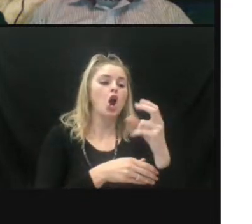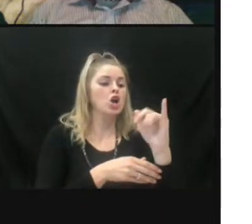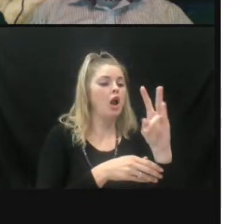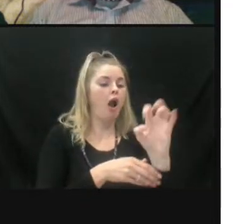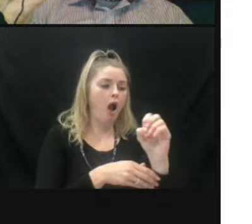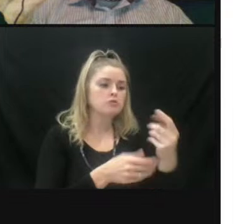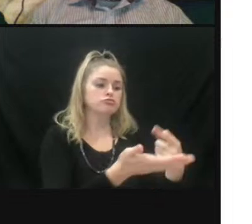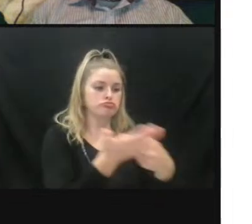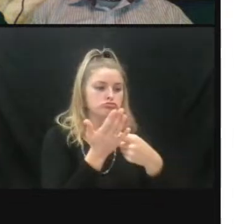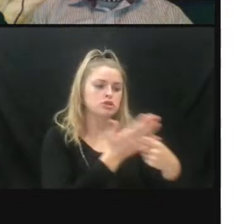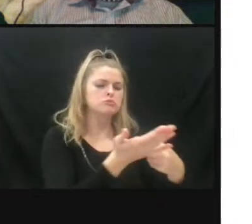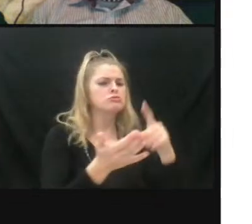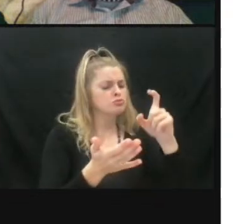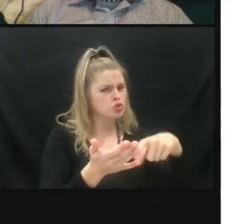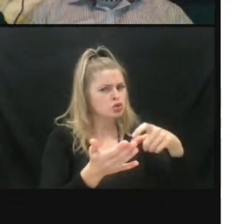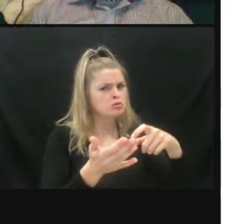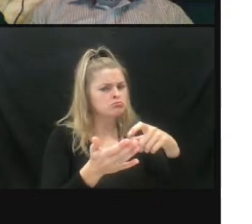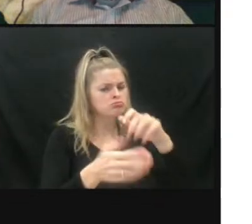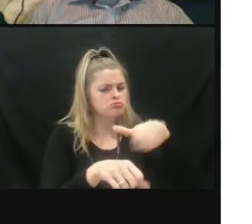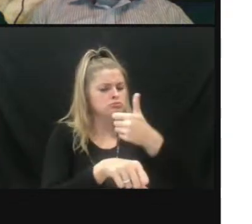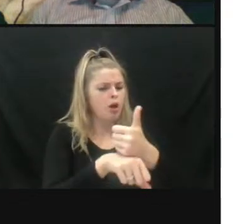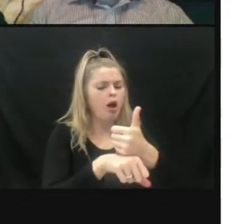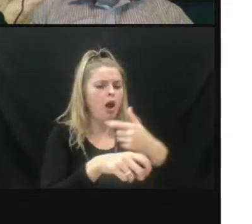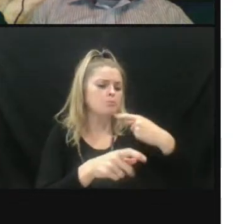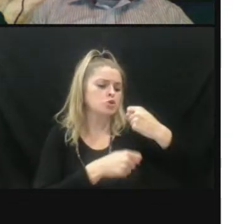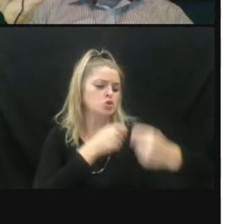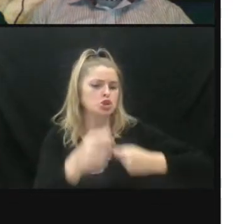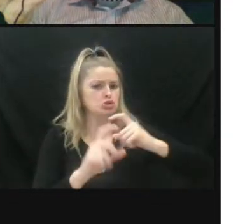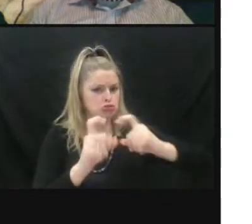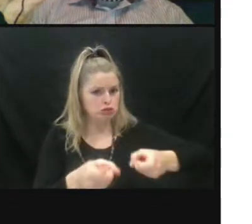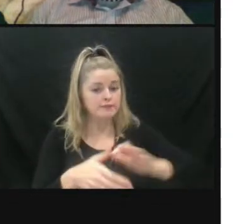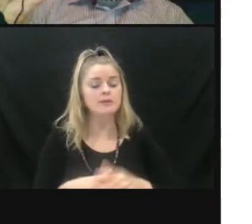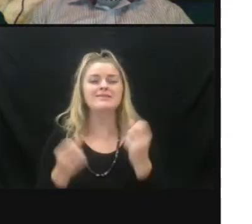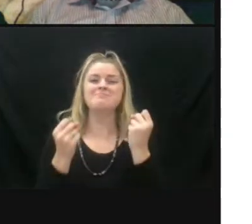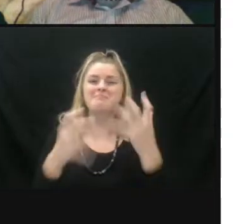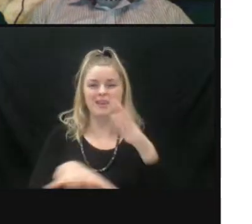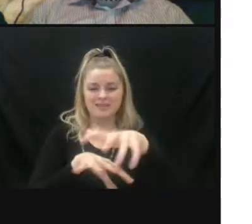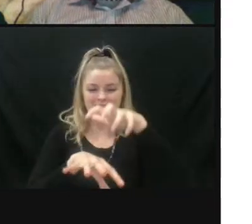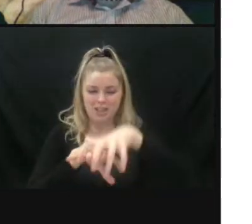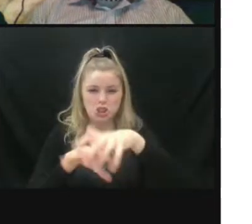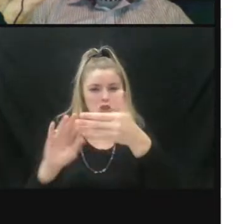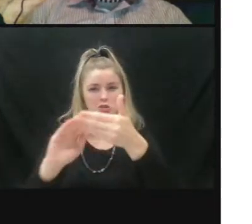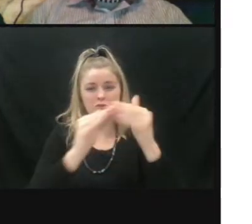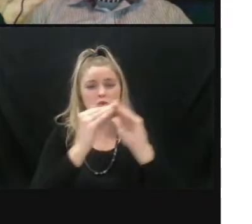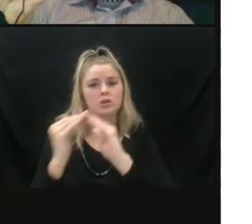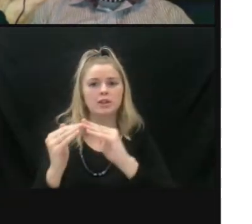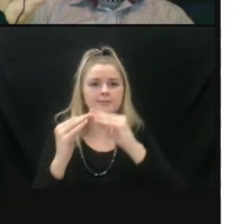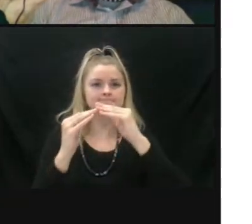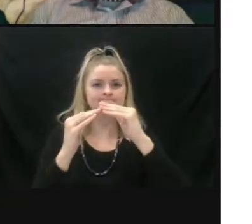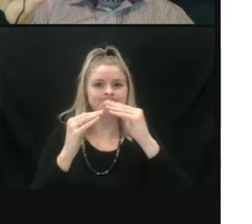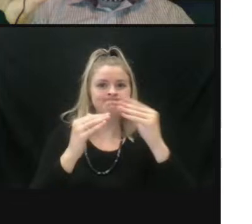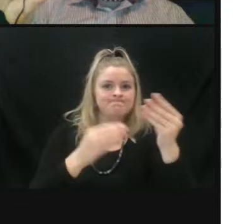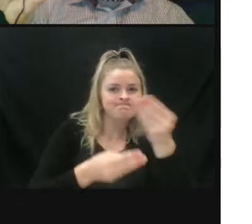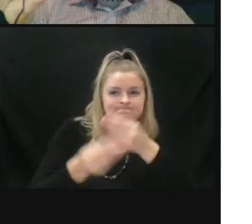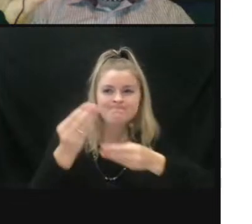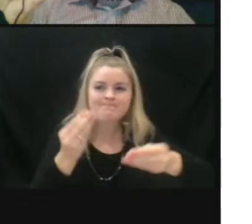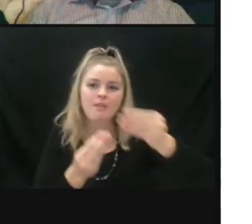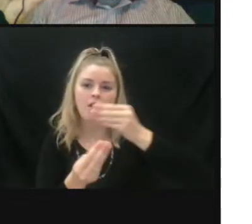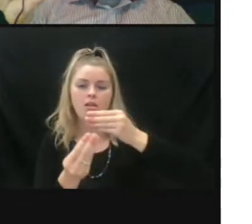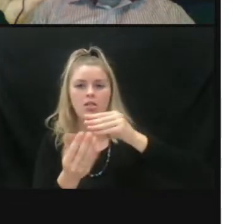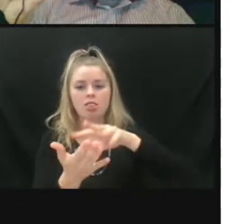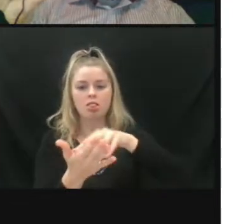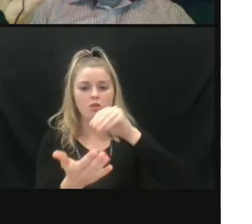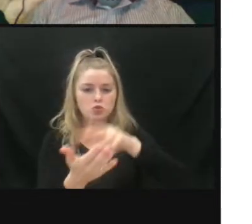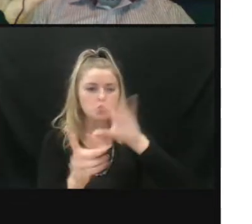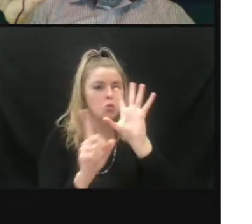that a traditional gift should be created. In many Native American communities, sharing knowledge, history, culture, language